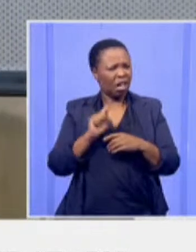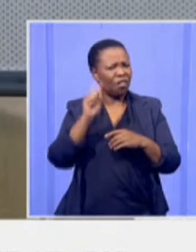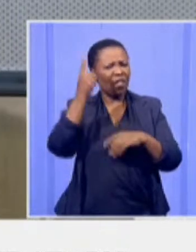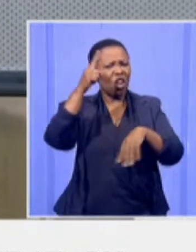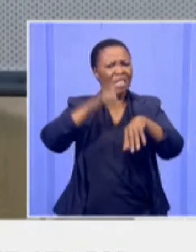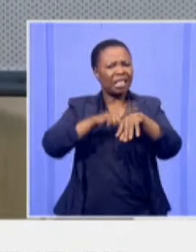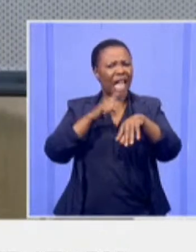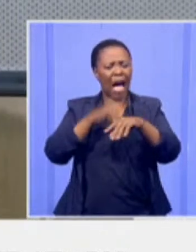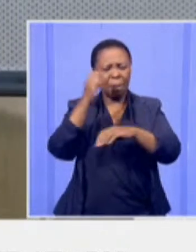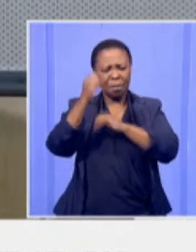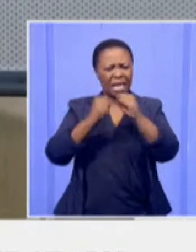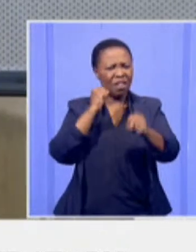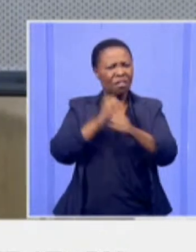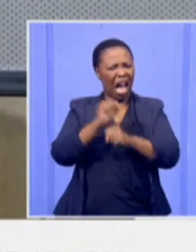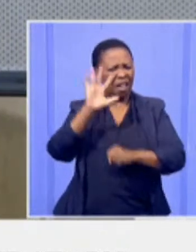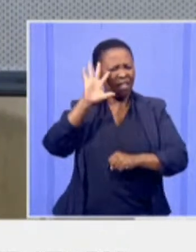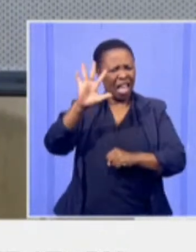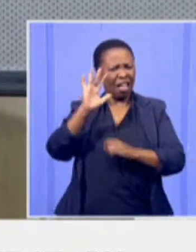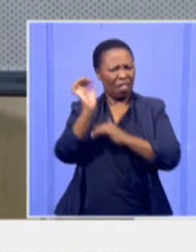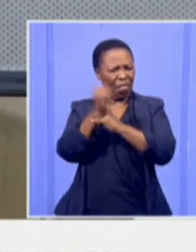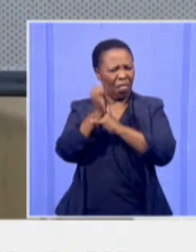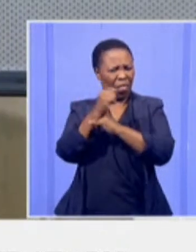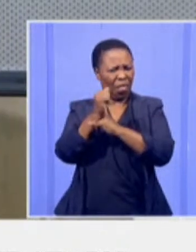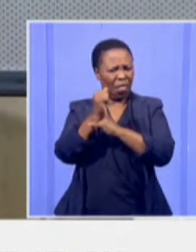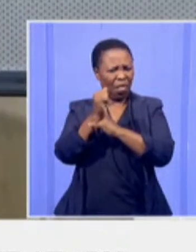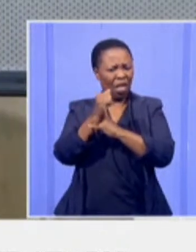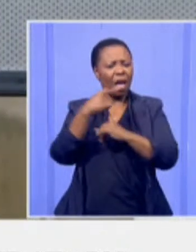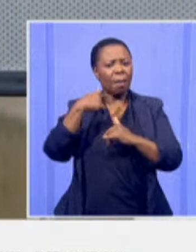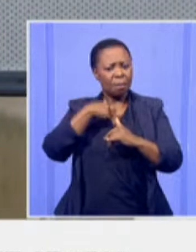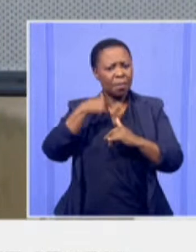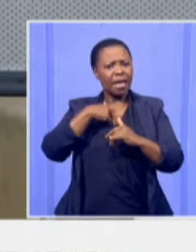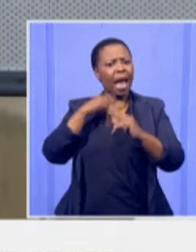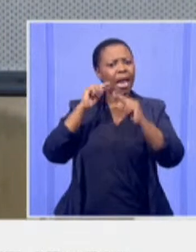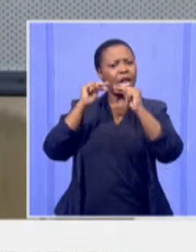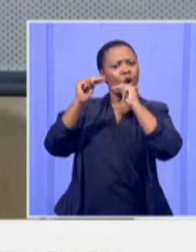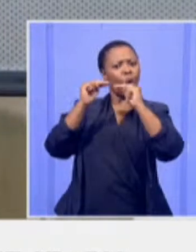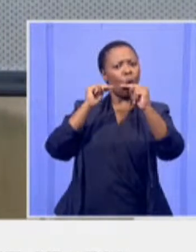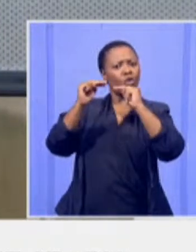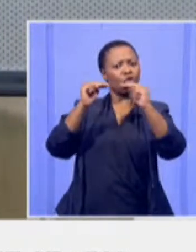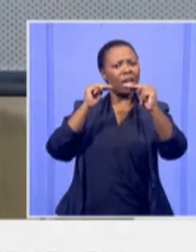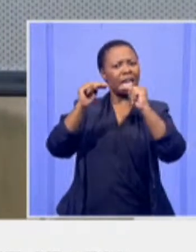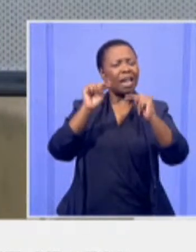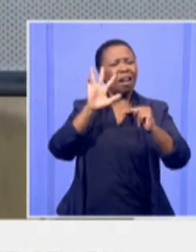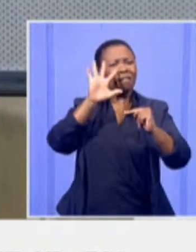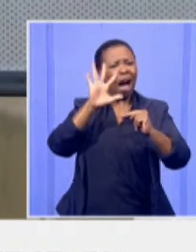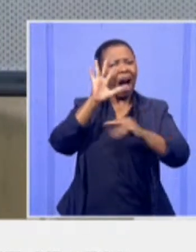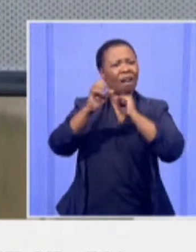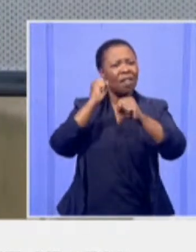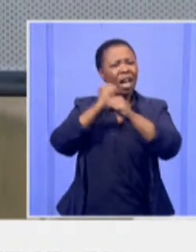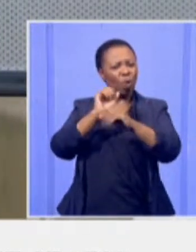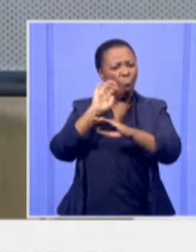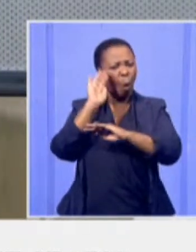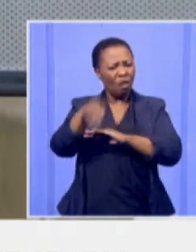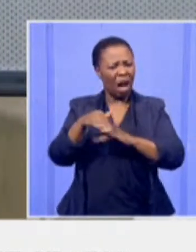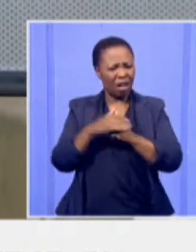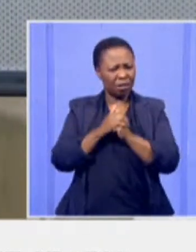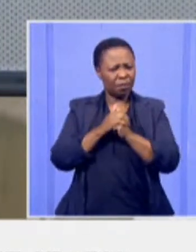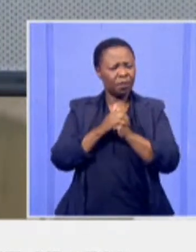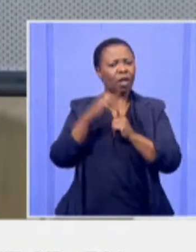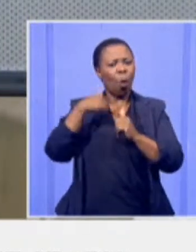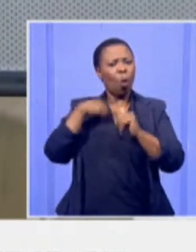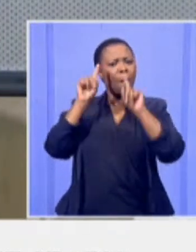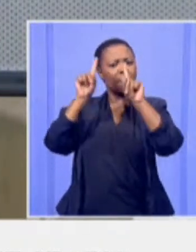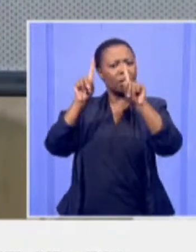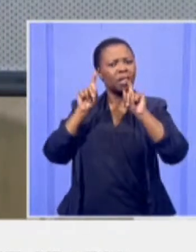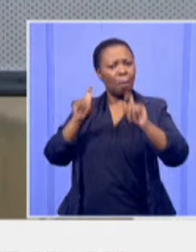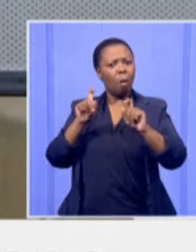years. I've been in the negotiations for over 5 years. And there's always been a principle that we applied whenever